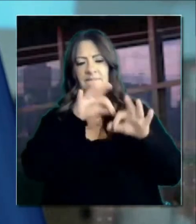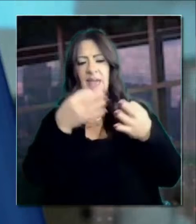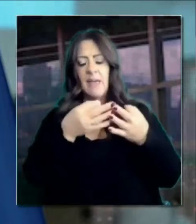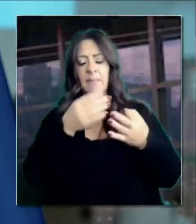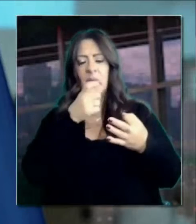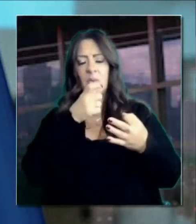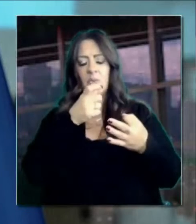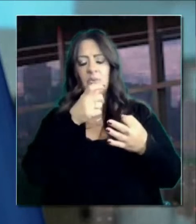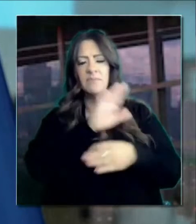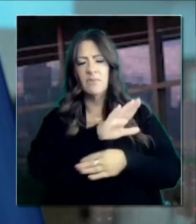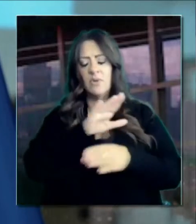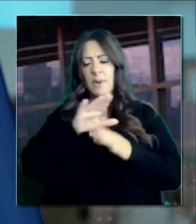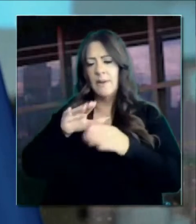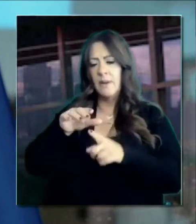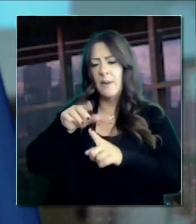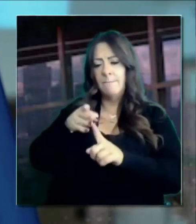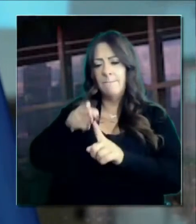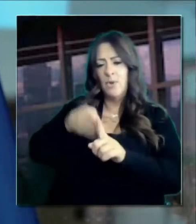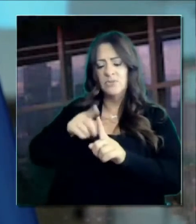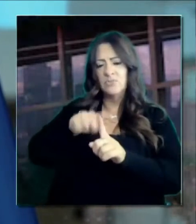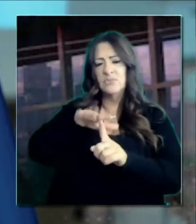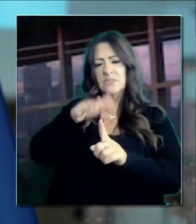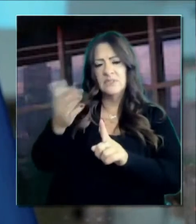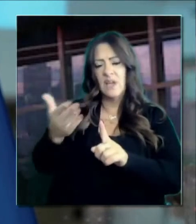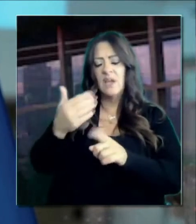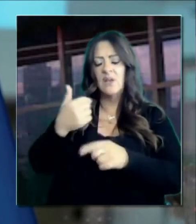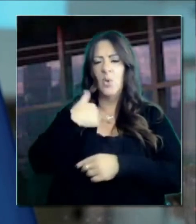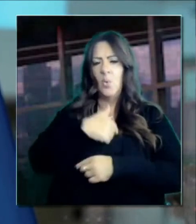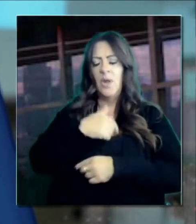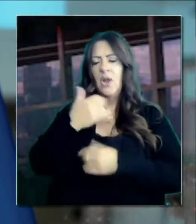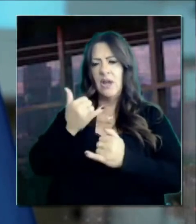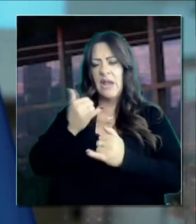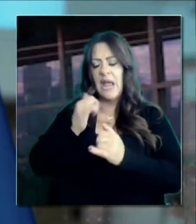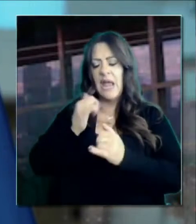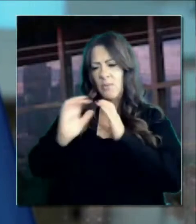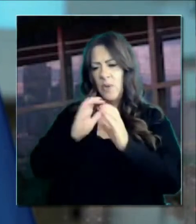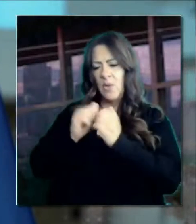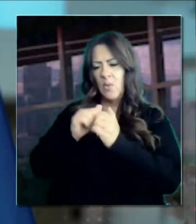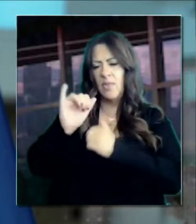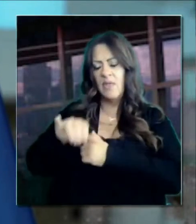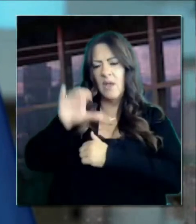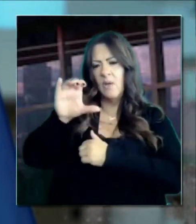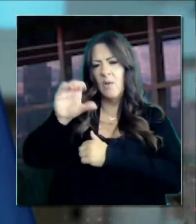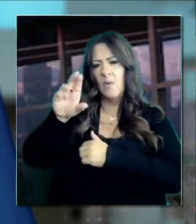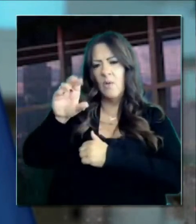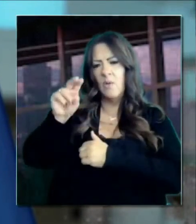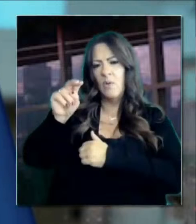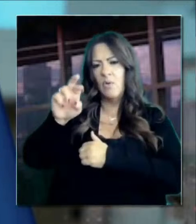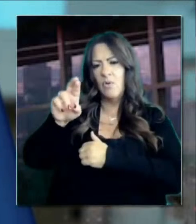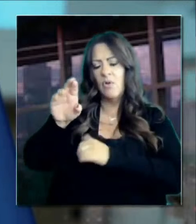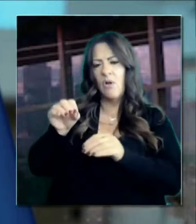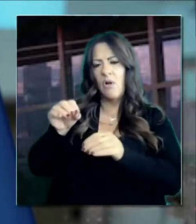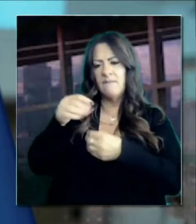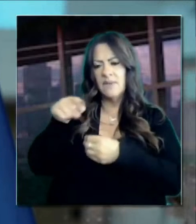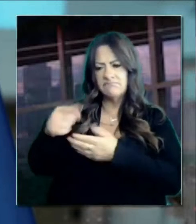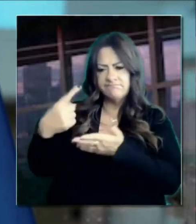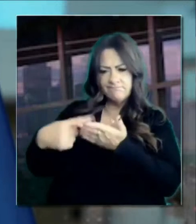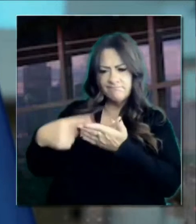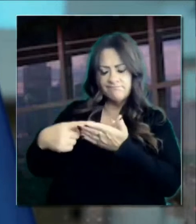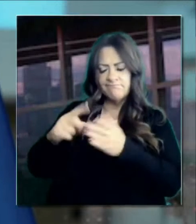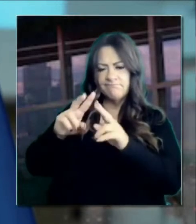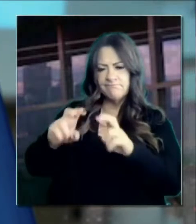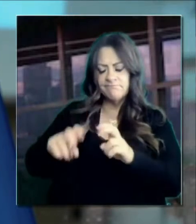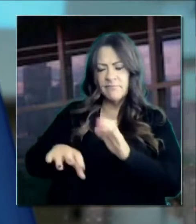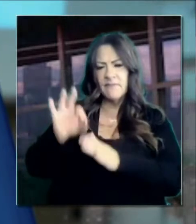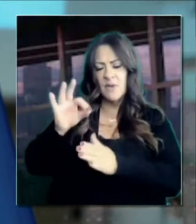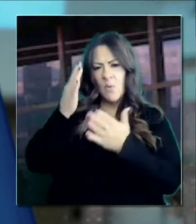case. We're working closely with the coroner, the health officer in that county to determine the details around the case. Certainly,